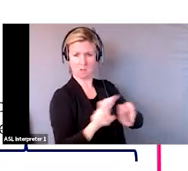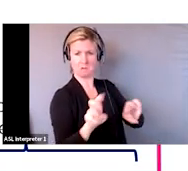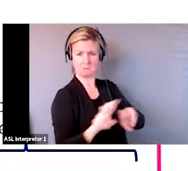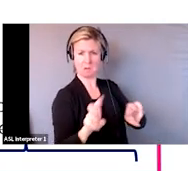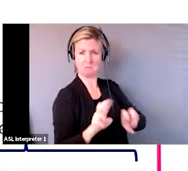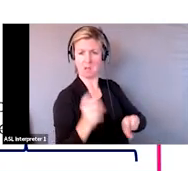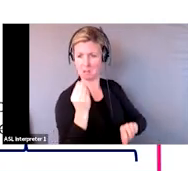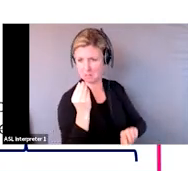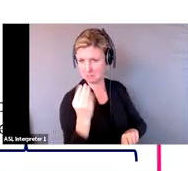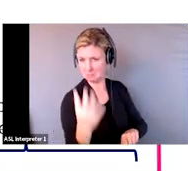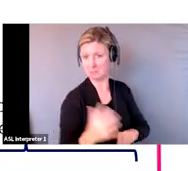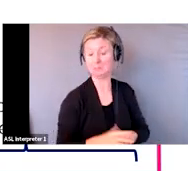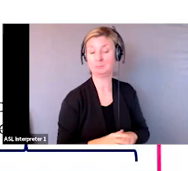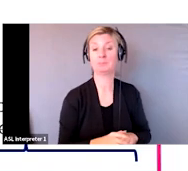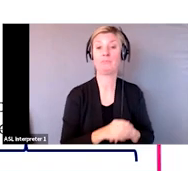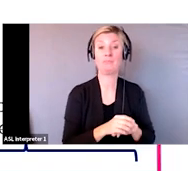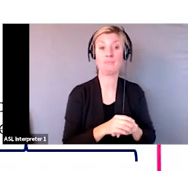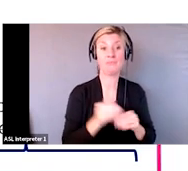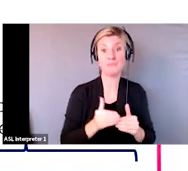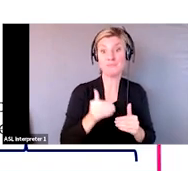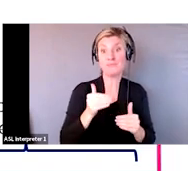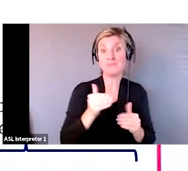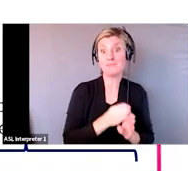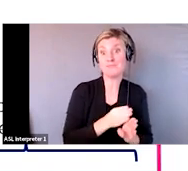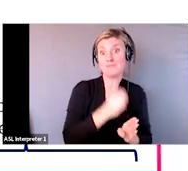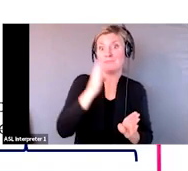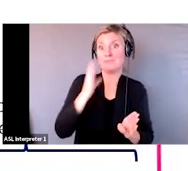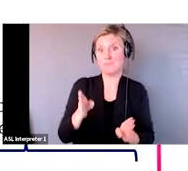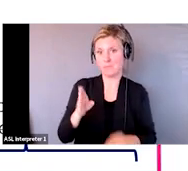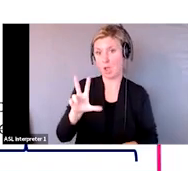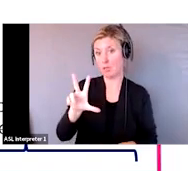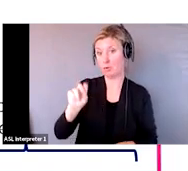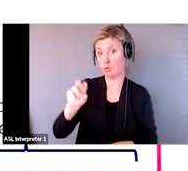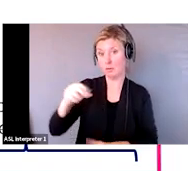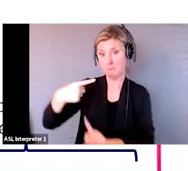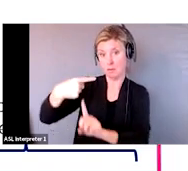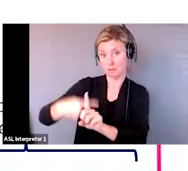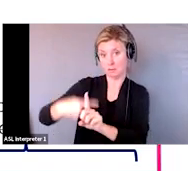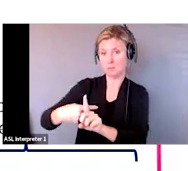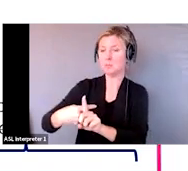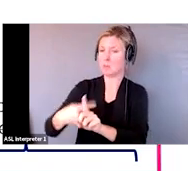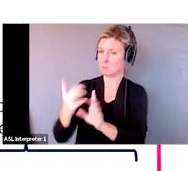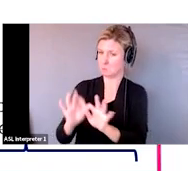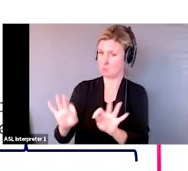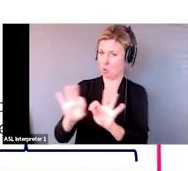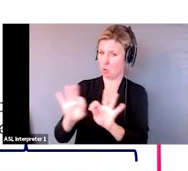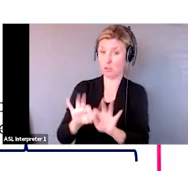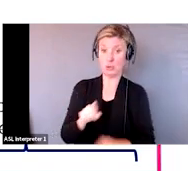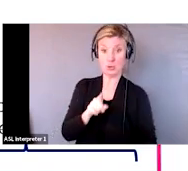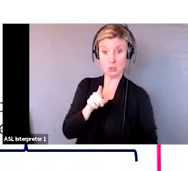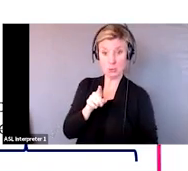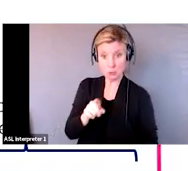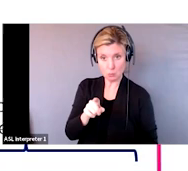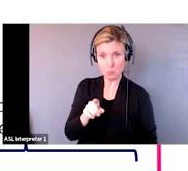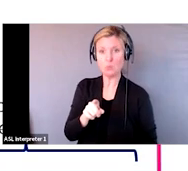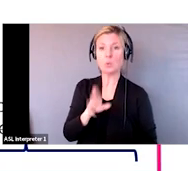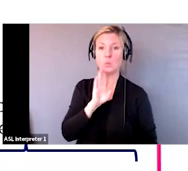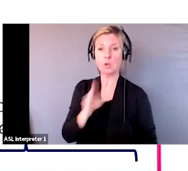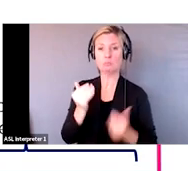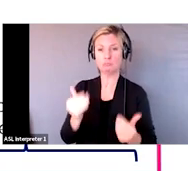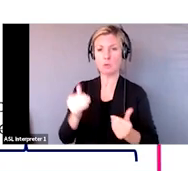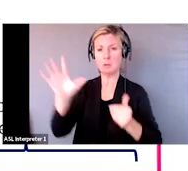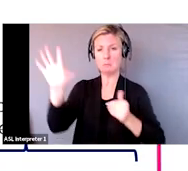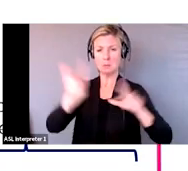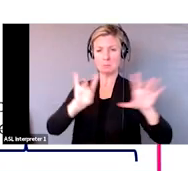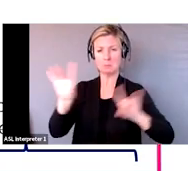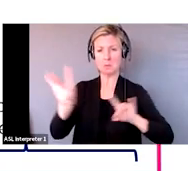is the important part. This is the part where you will select which countries you want patent protection in.